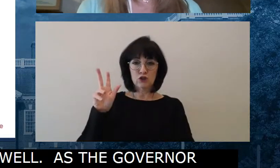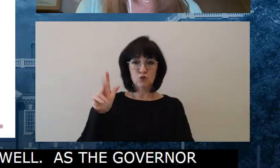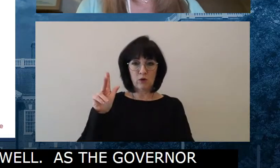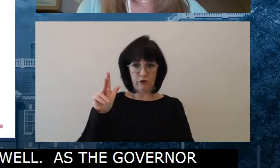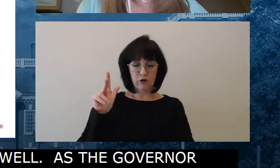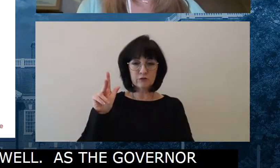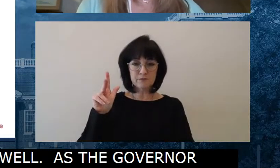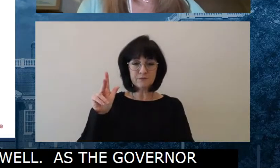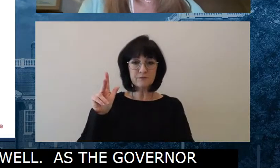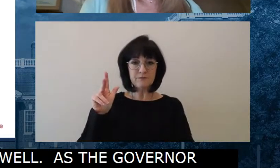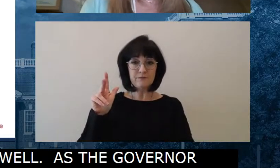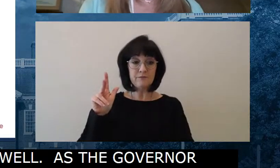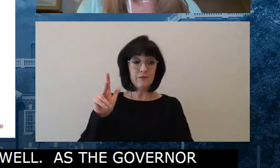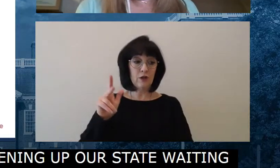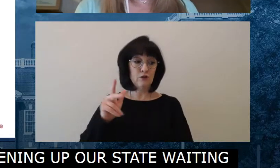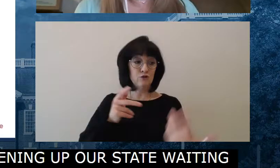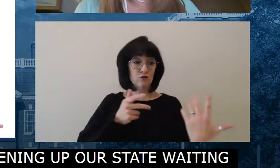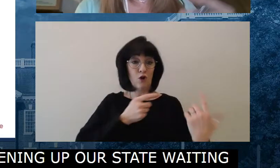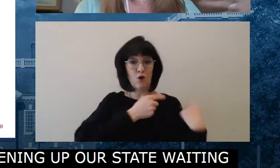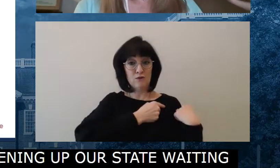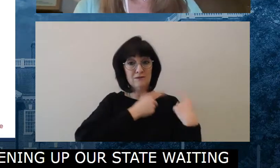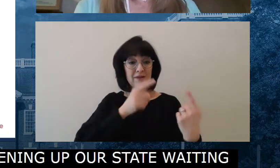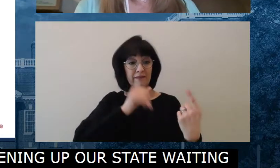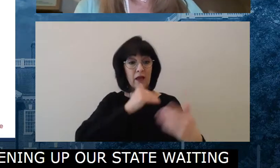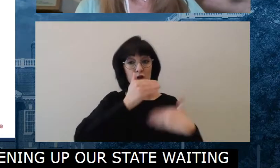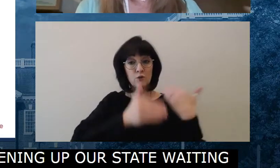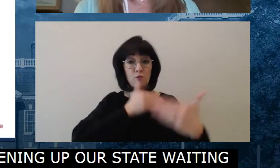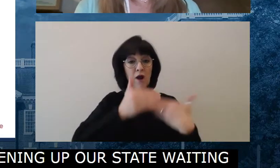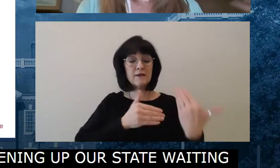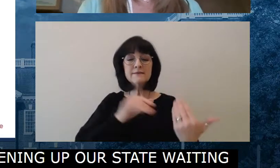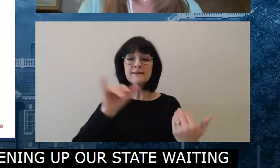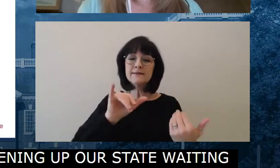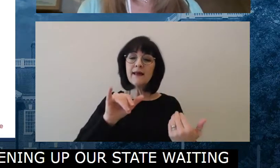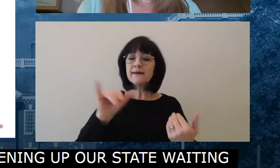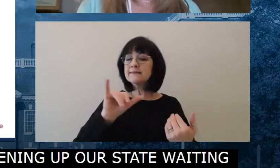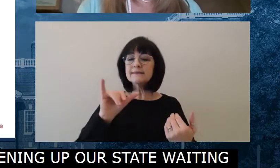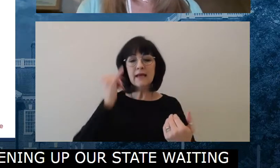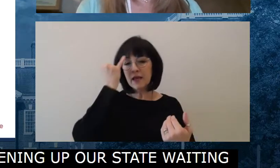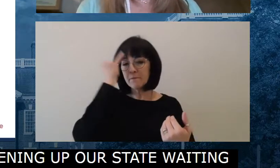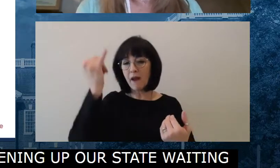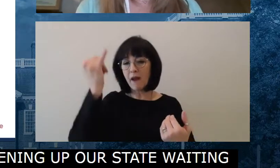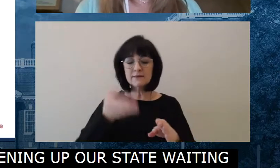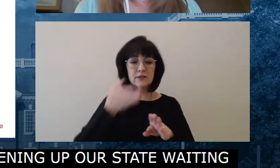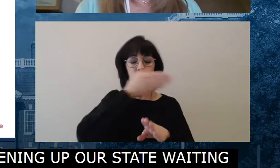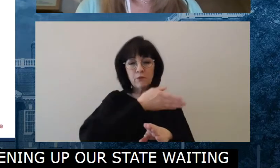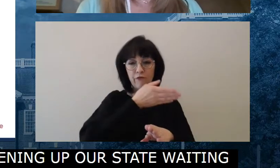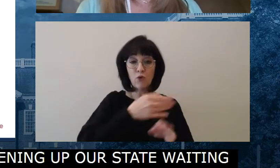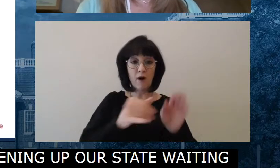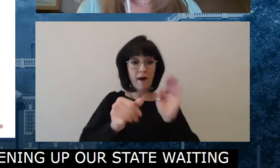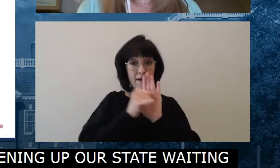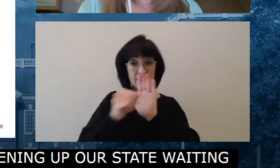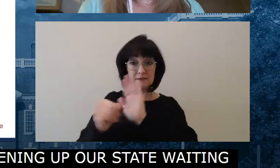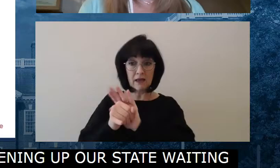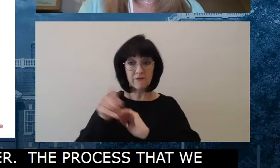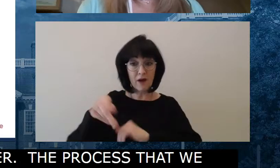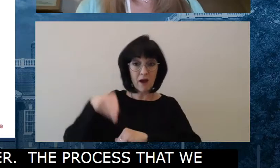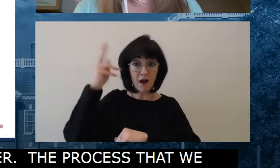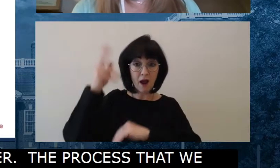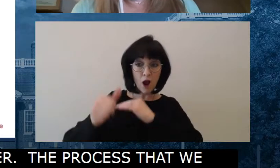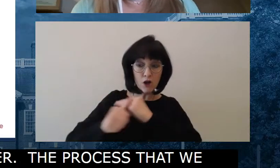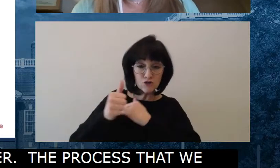we've been going through over the last couple of months, where we'll identify those on the highest risk, who are the highest risk in that waiting